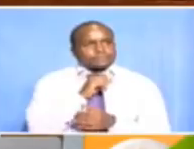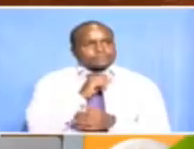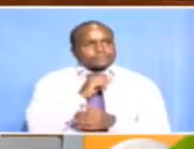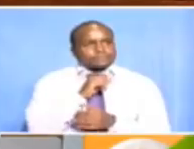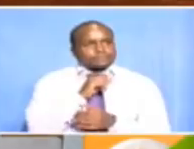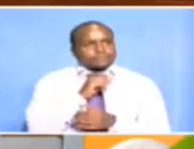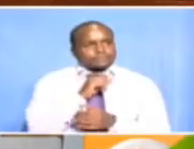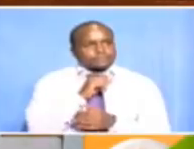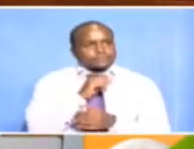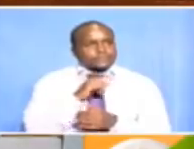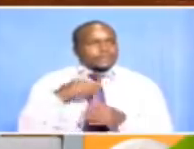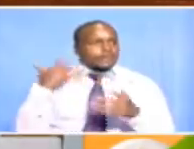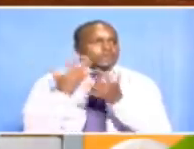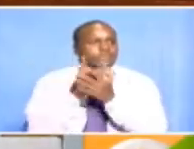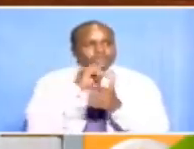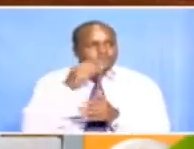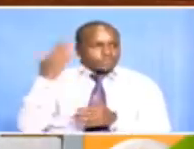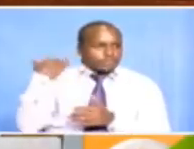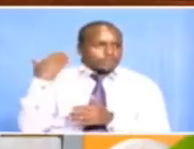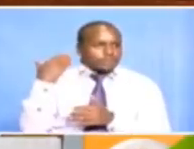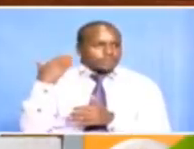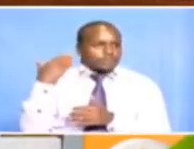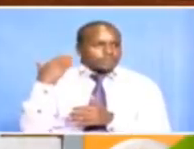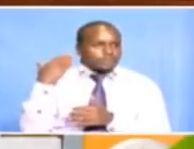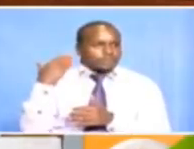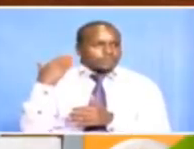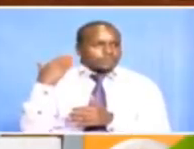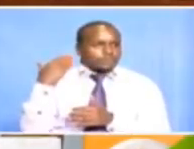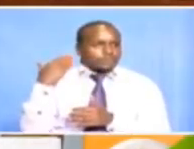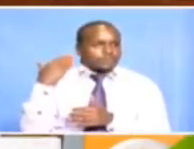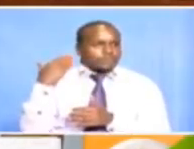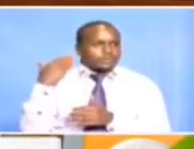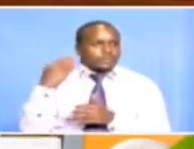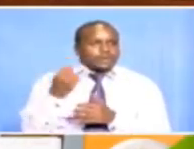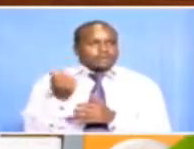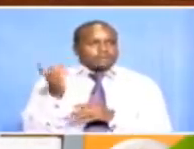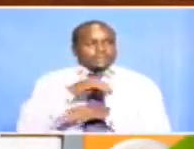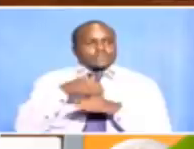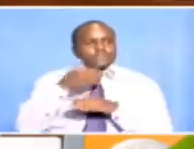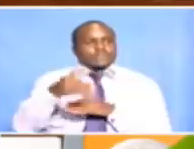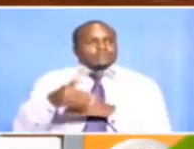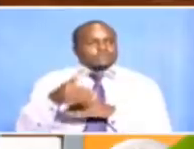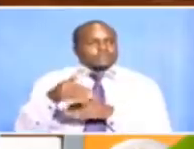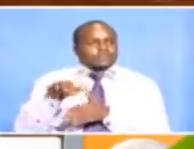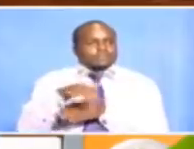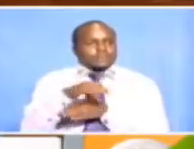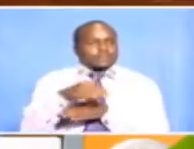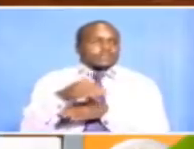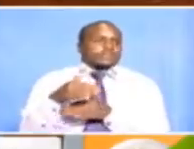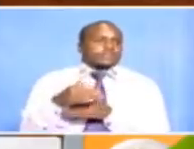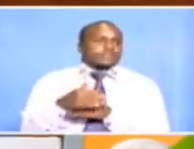I was arrested some few days when I won the Makadara seat. But you see,